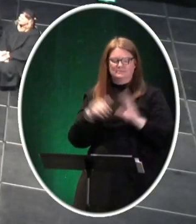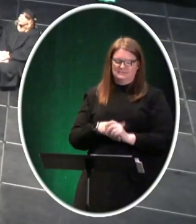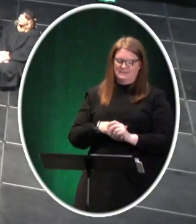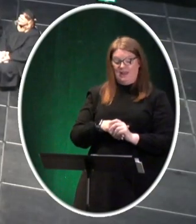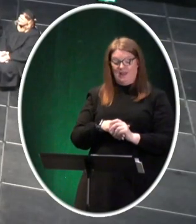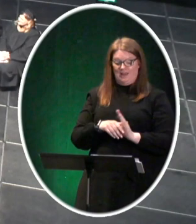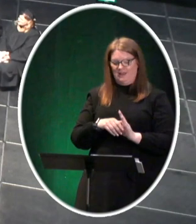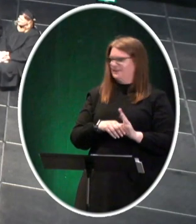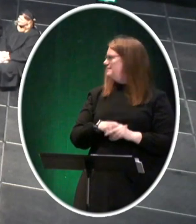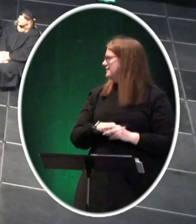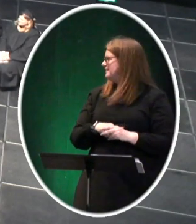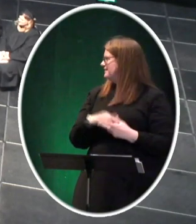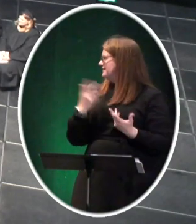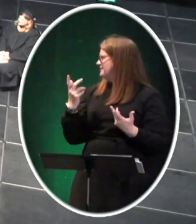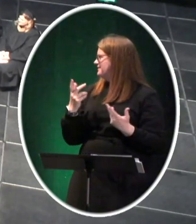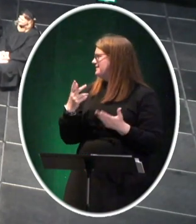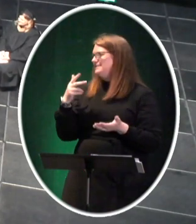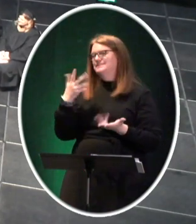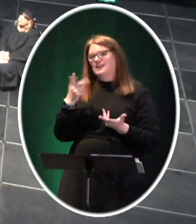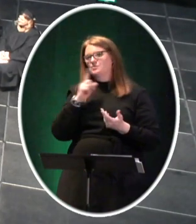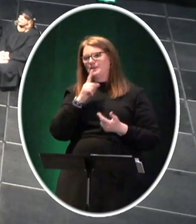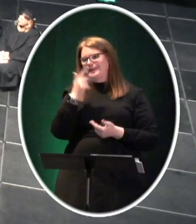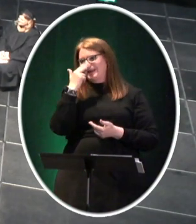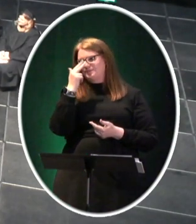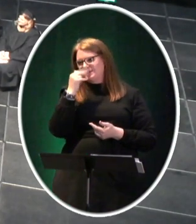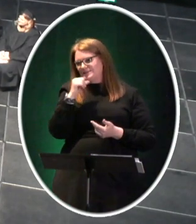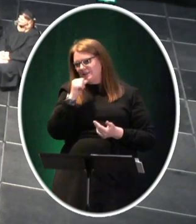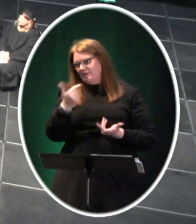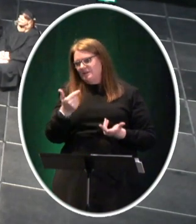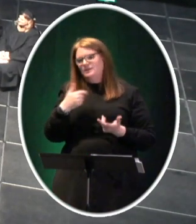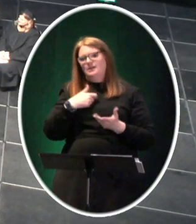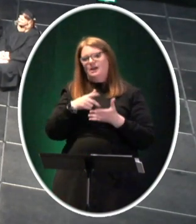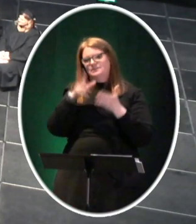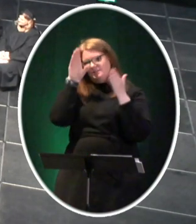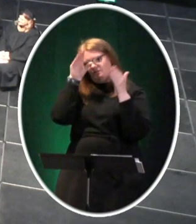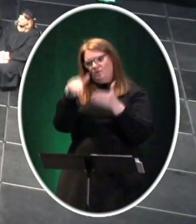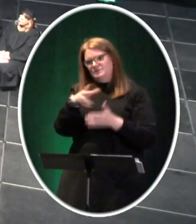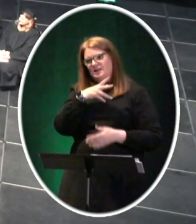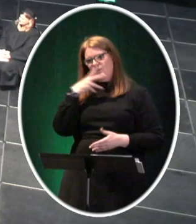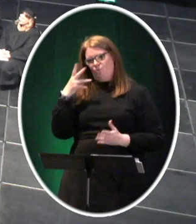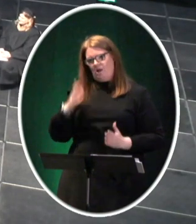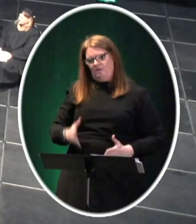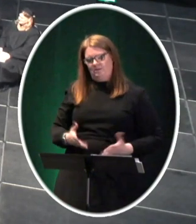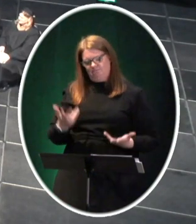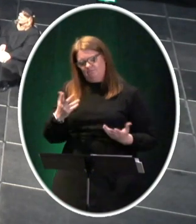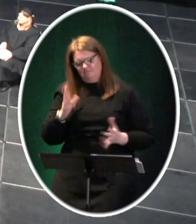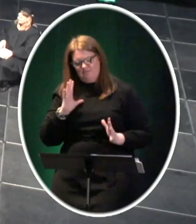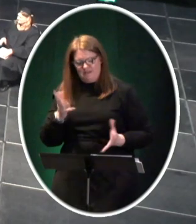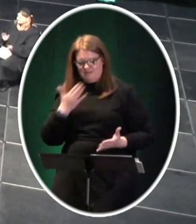Yeah, maybe stand-up comedy isn't my thing. I'll just stick with agronomy. Thank you.